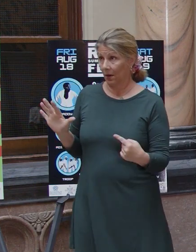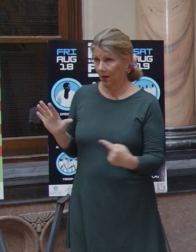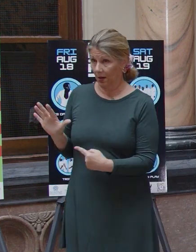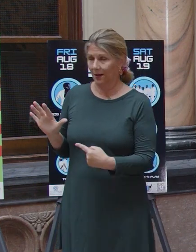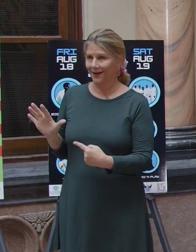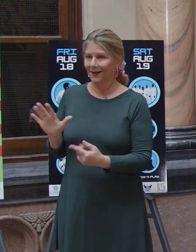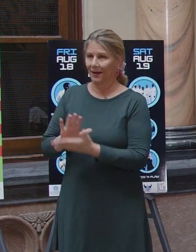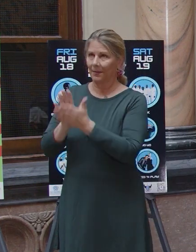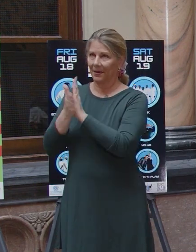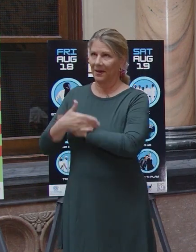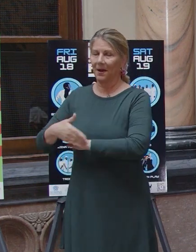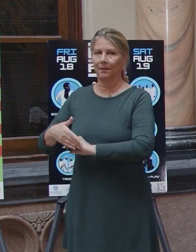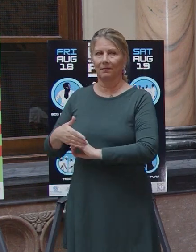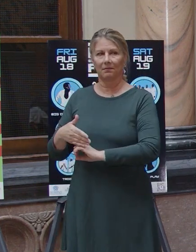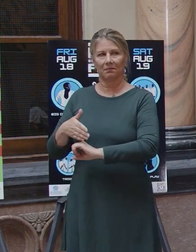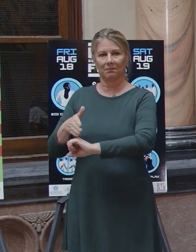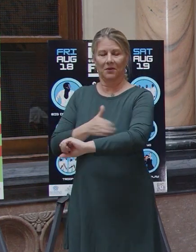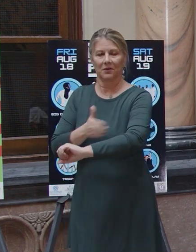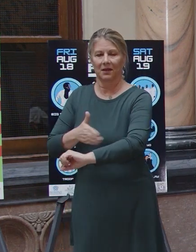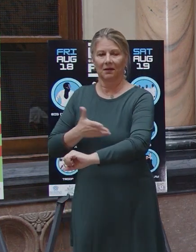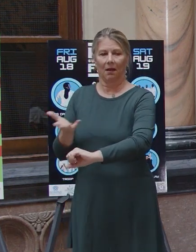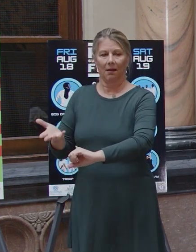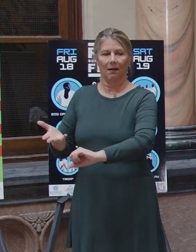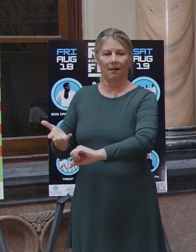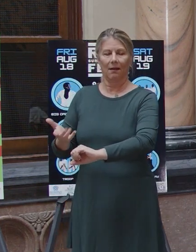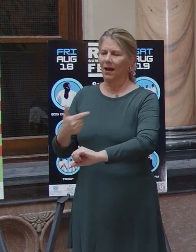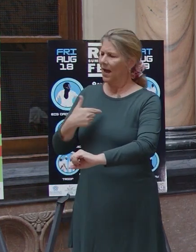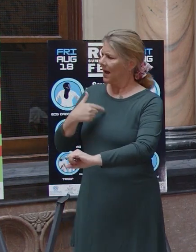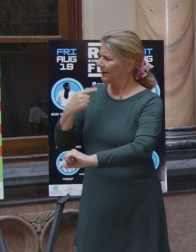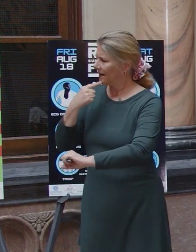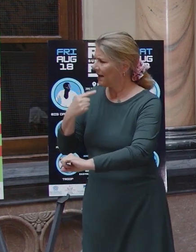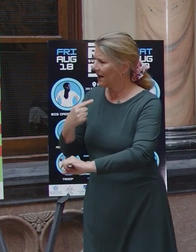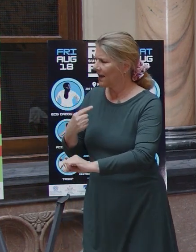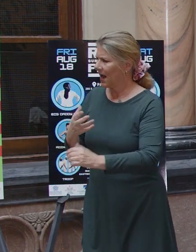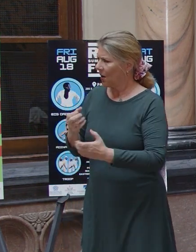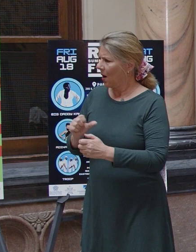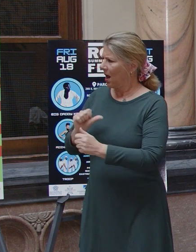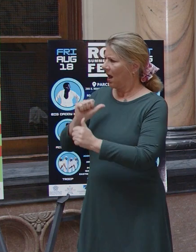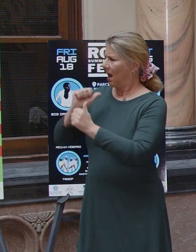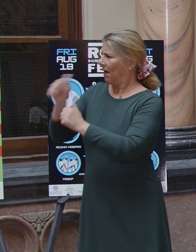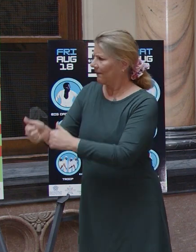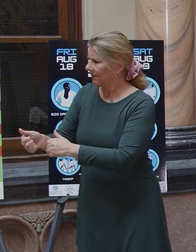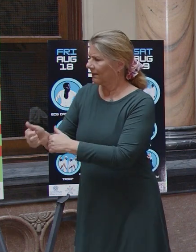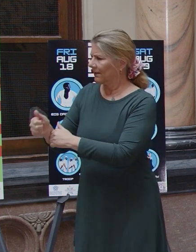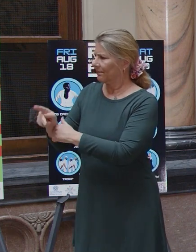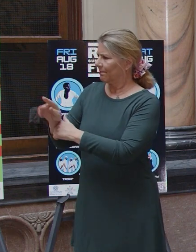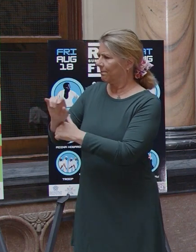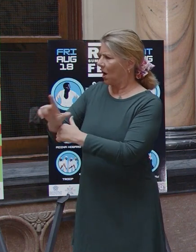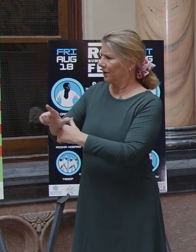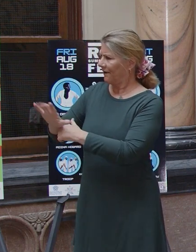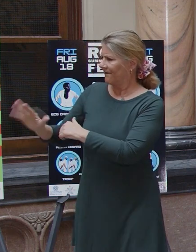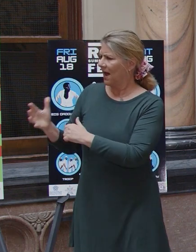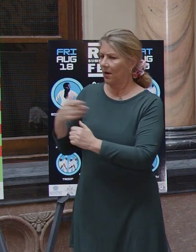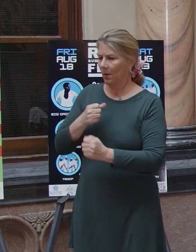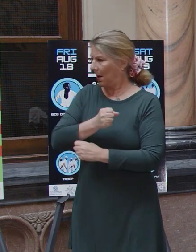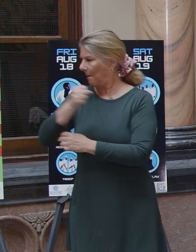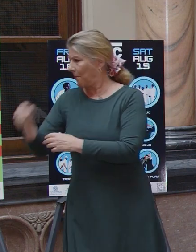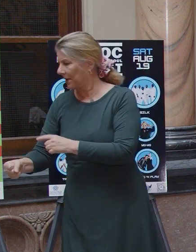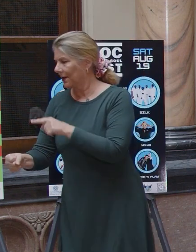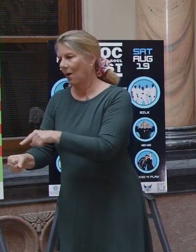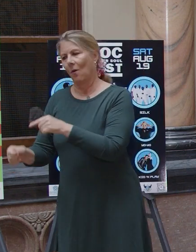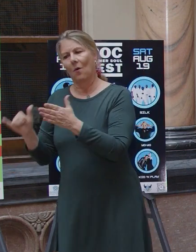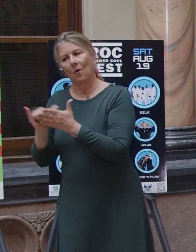space. Folks won't even let me touch Parcel 5. I talk every now and then and say, I want to put, no. So because that space has become